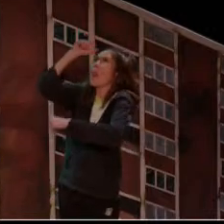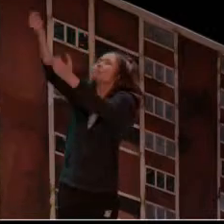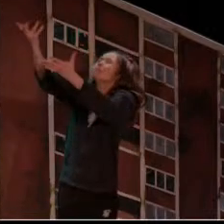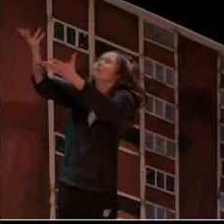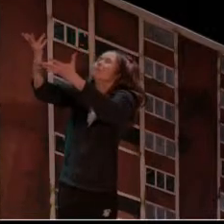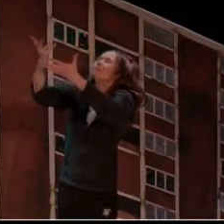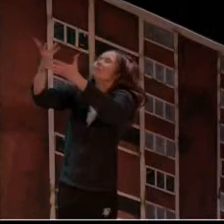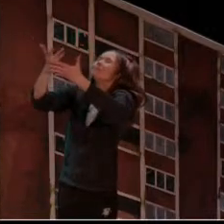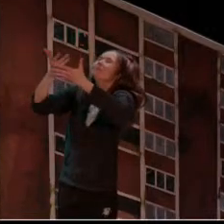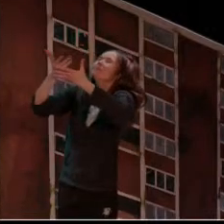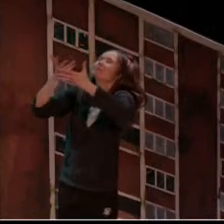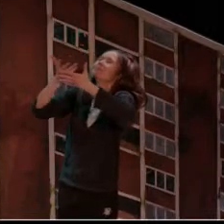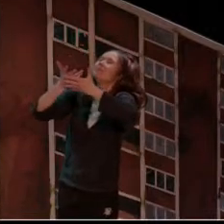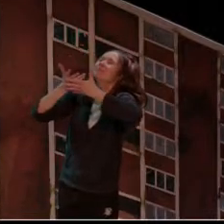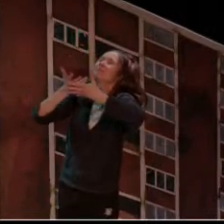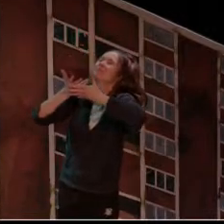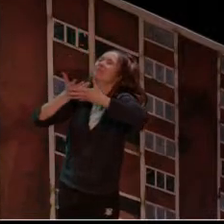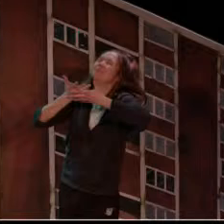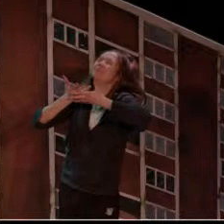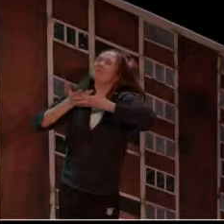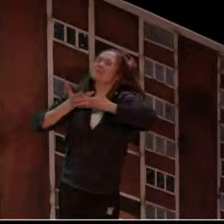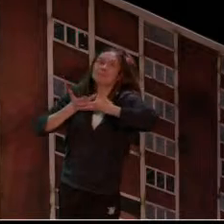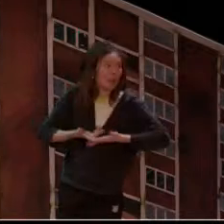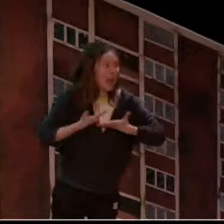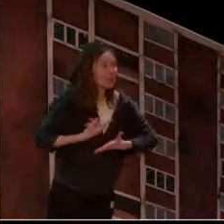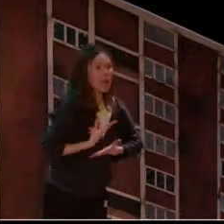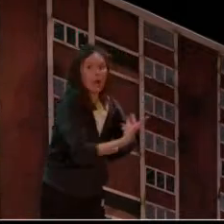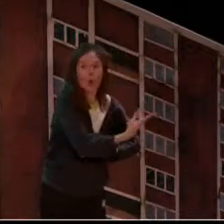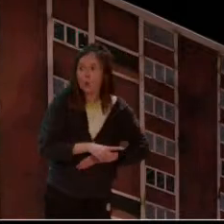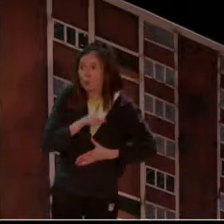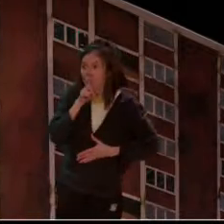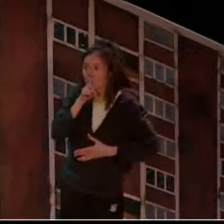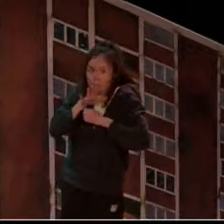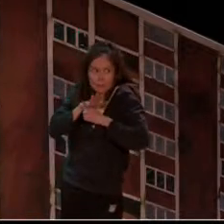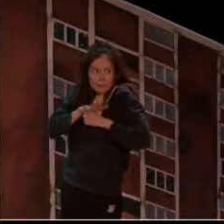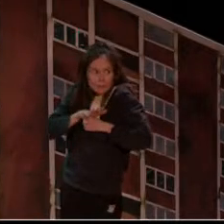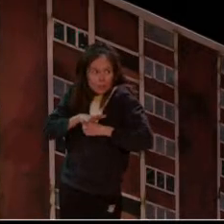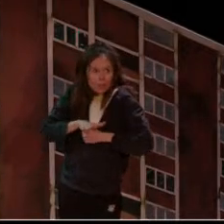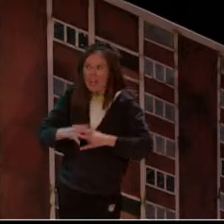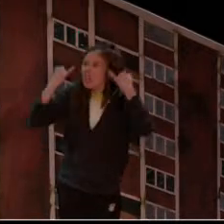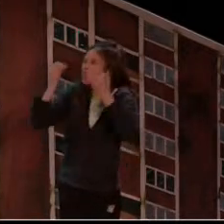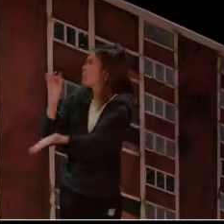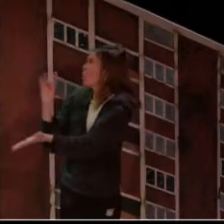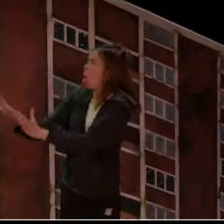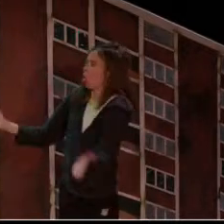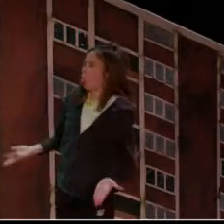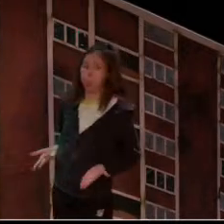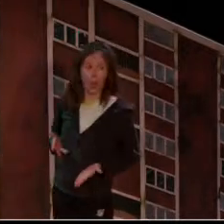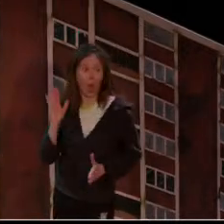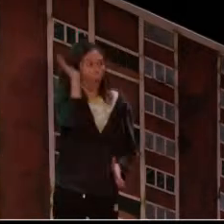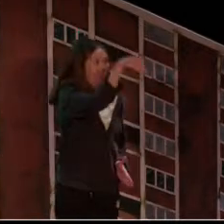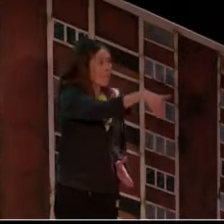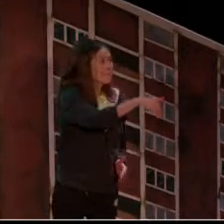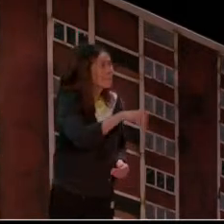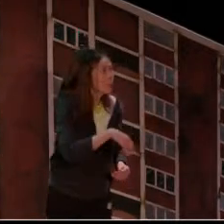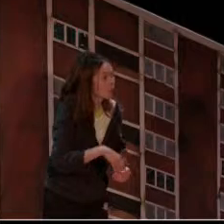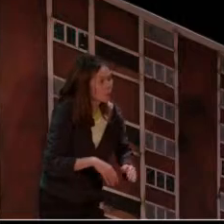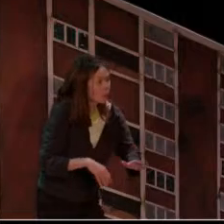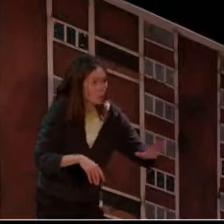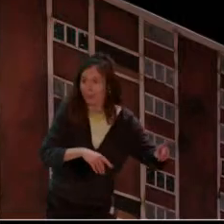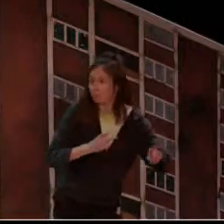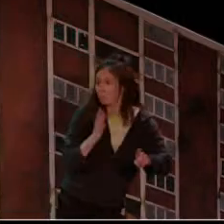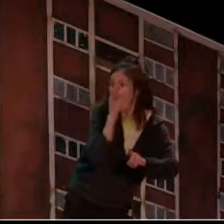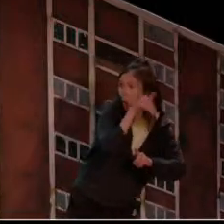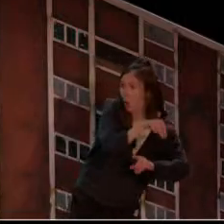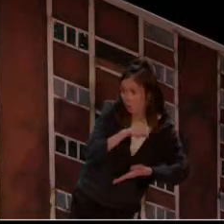thrive requires nothing but our secrecy. Let the sheep keep the ivy. We'll go home quickly. You go home with